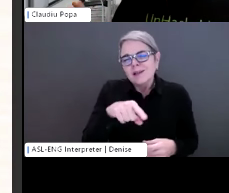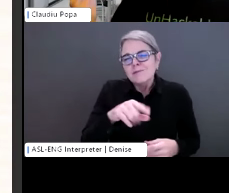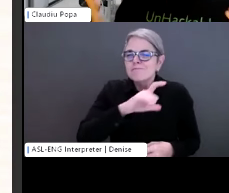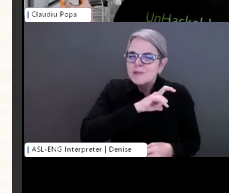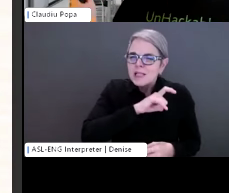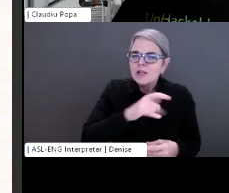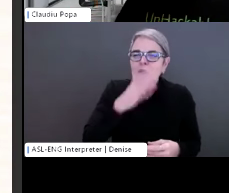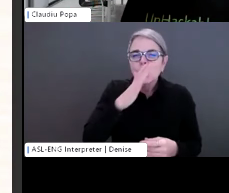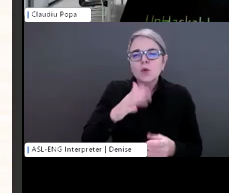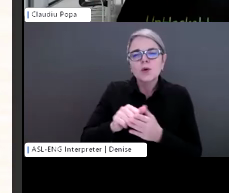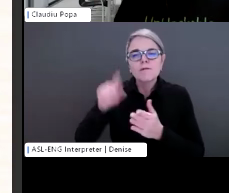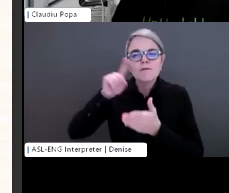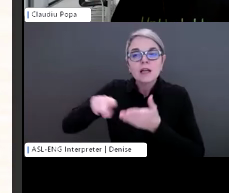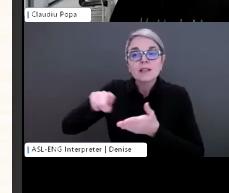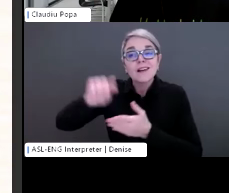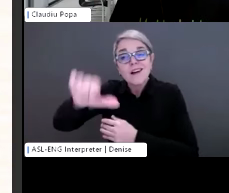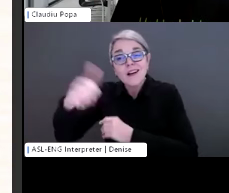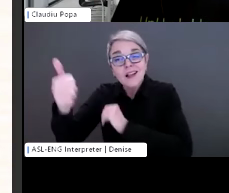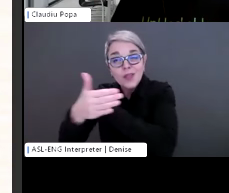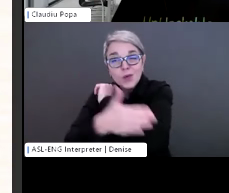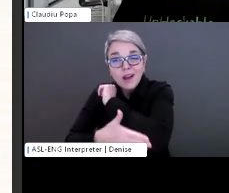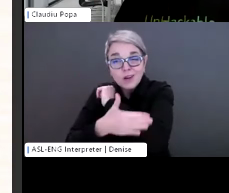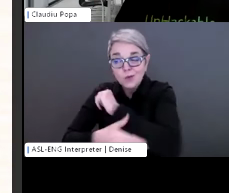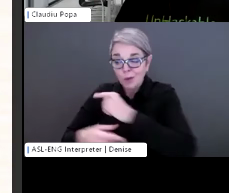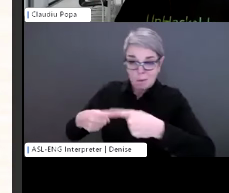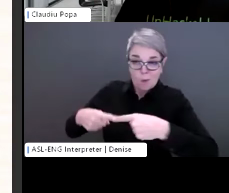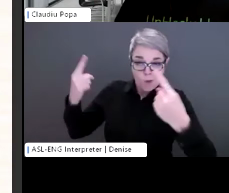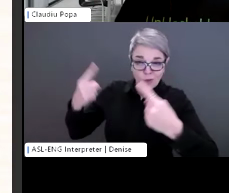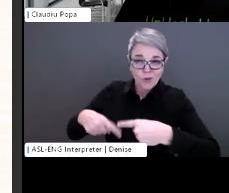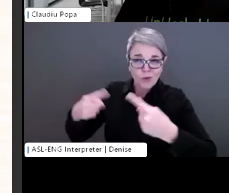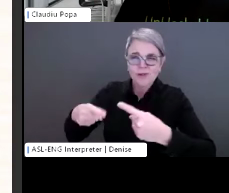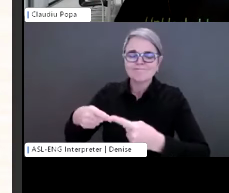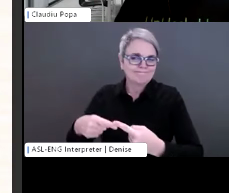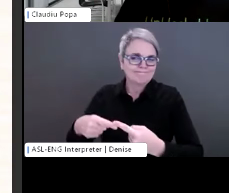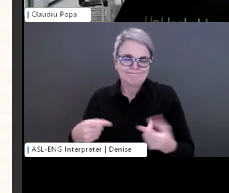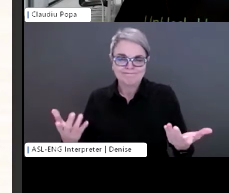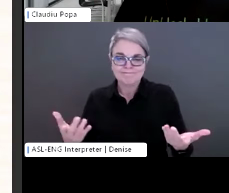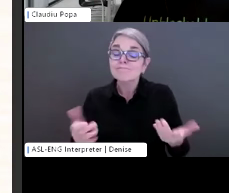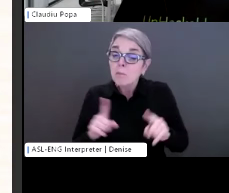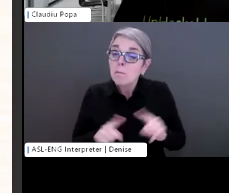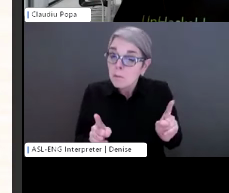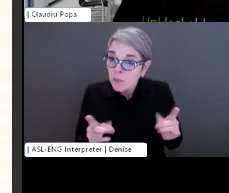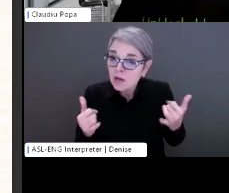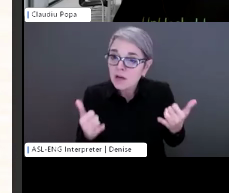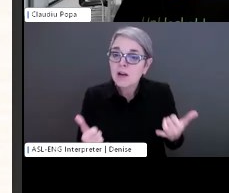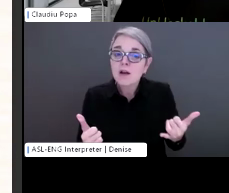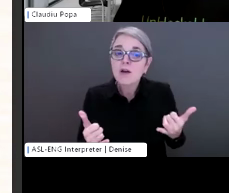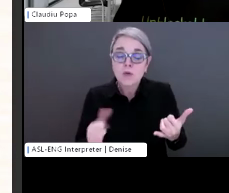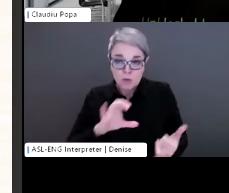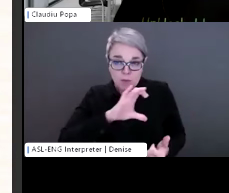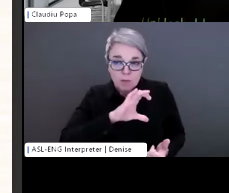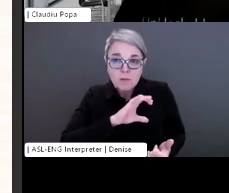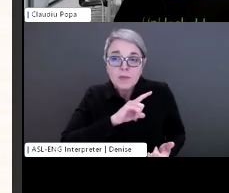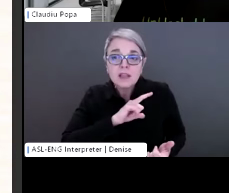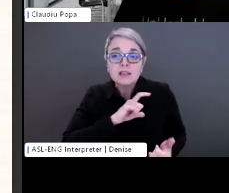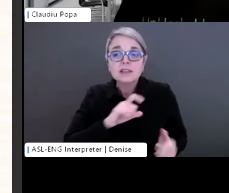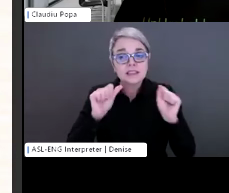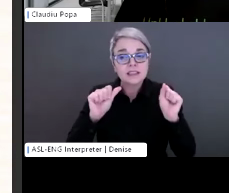but it's possible because police forces are now able to collaborate and